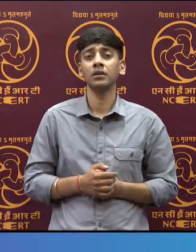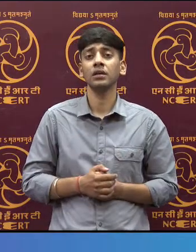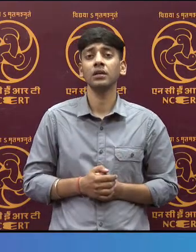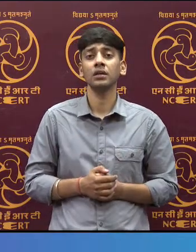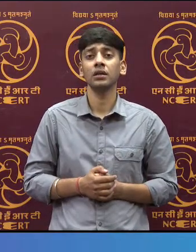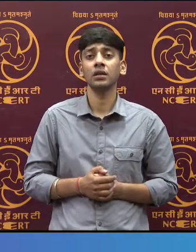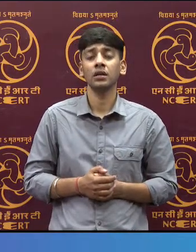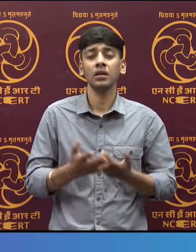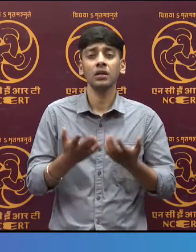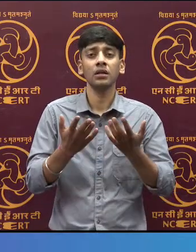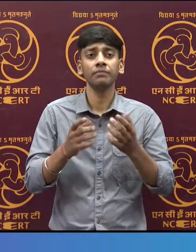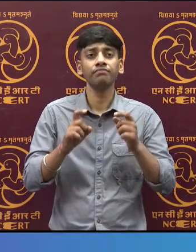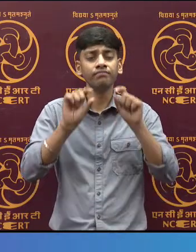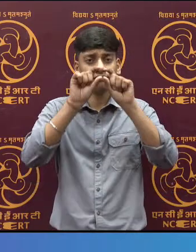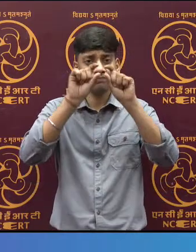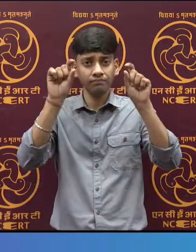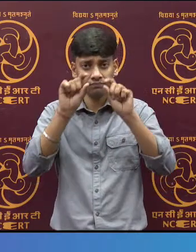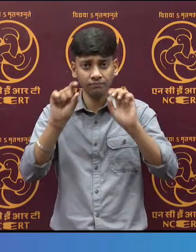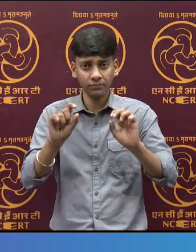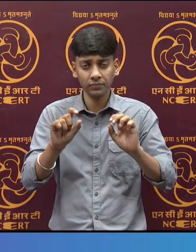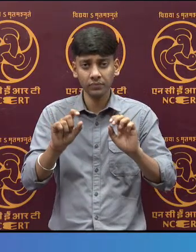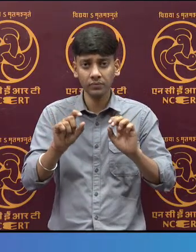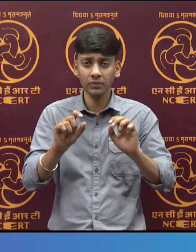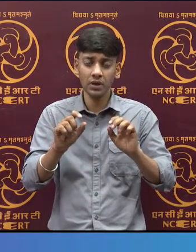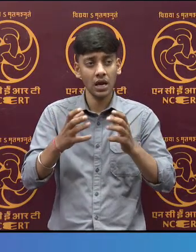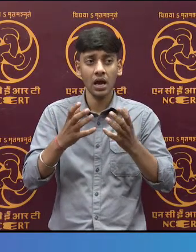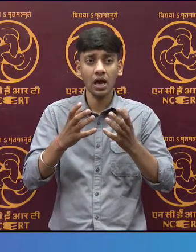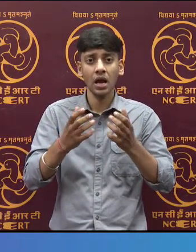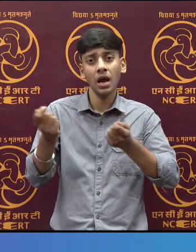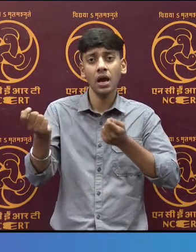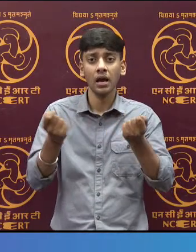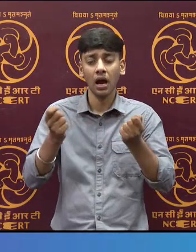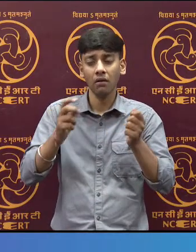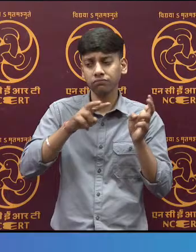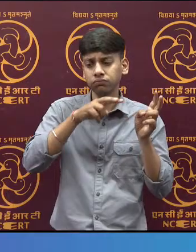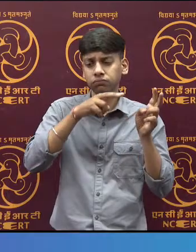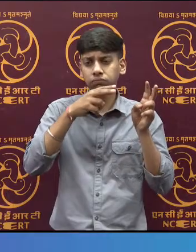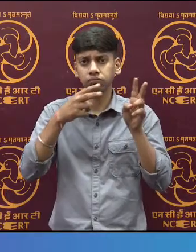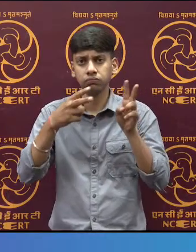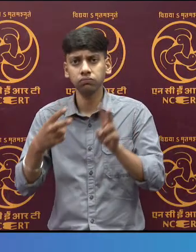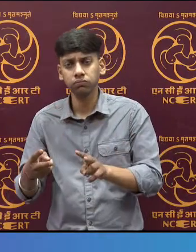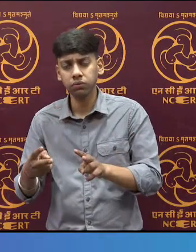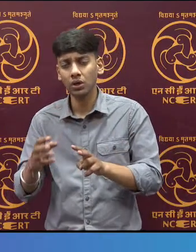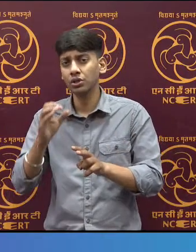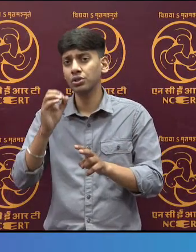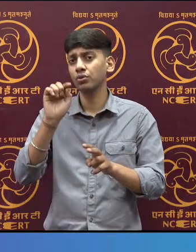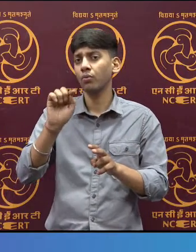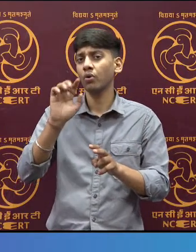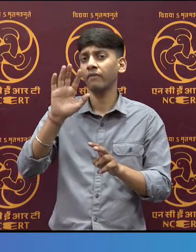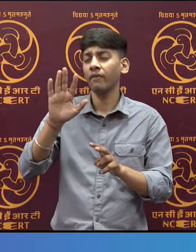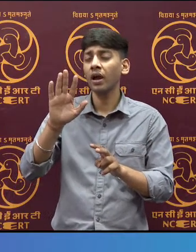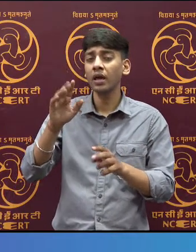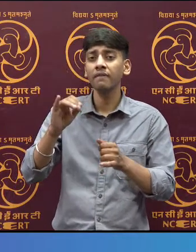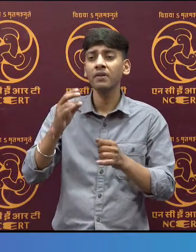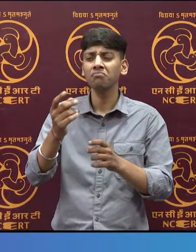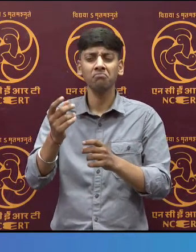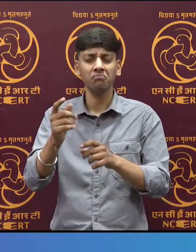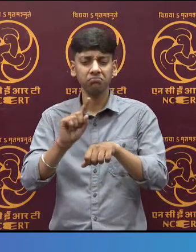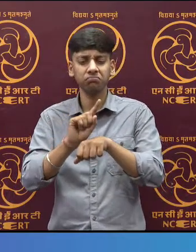drops to the ground in 0.5 seconds. A car is falling off a ledge and it is taking time 0.5 seconds to reach the